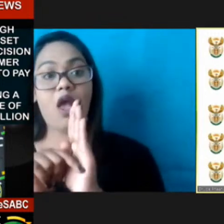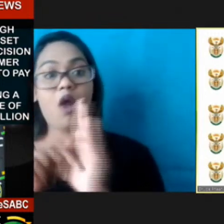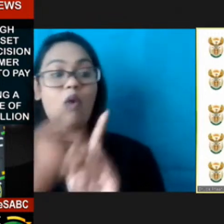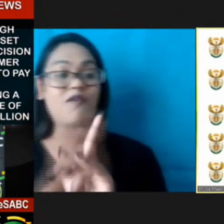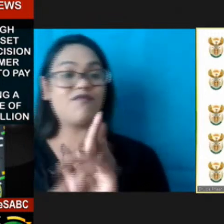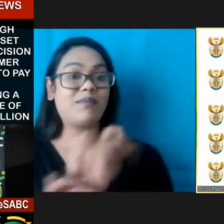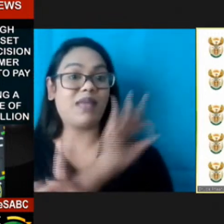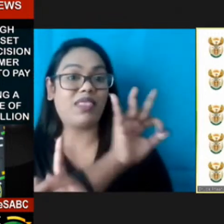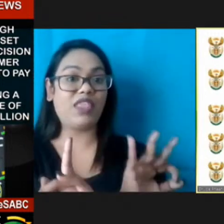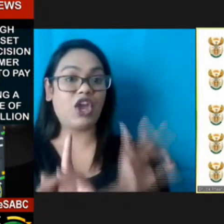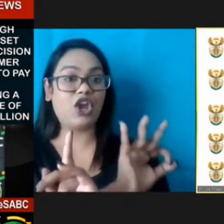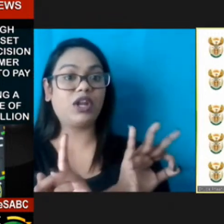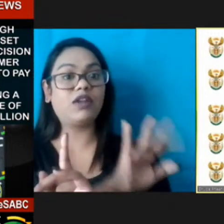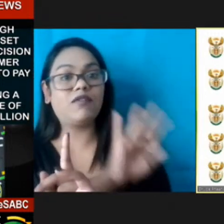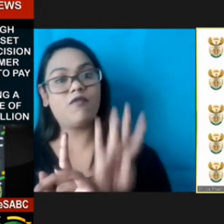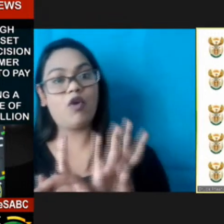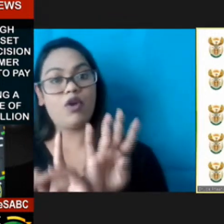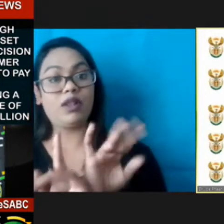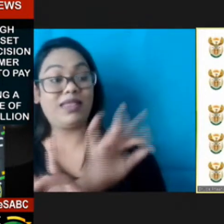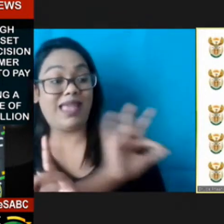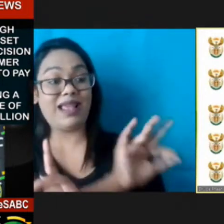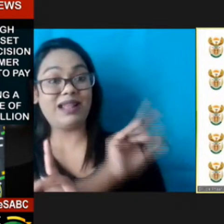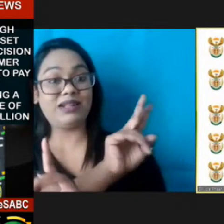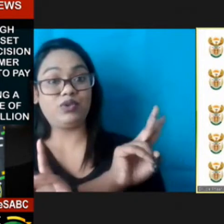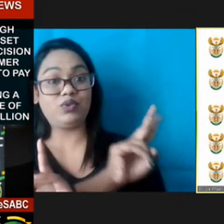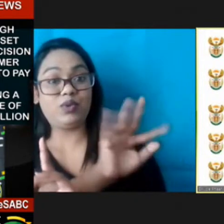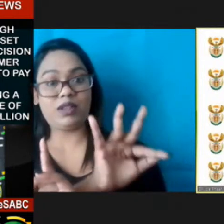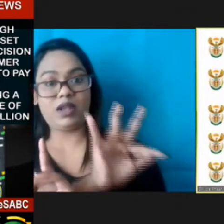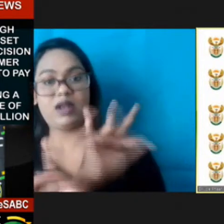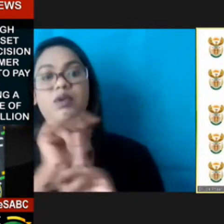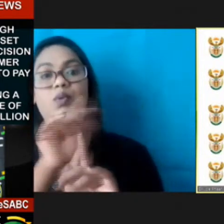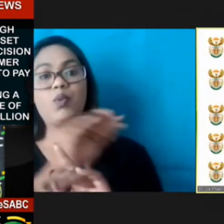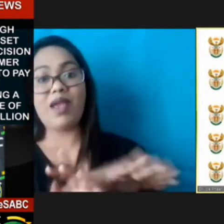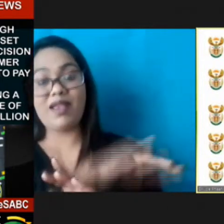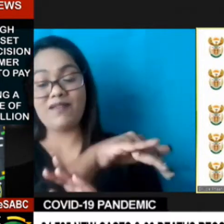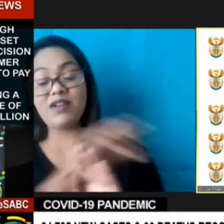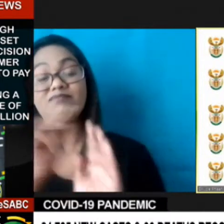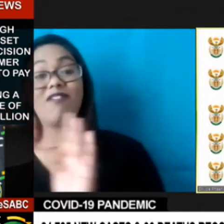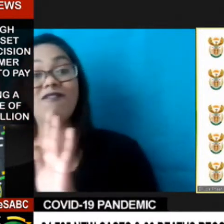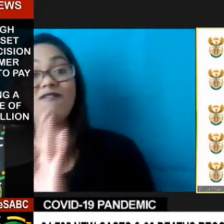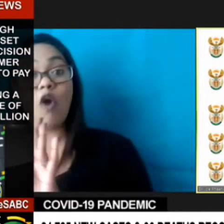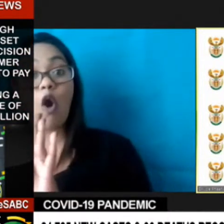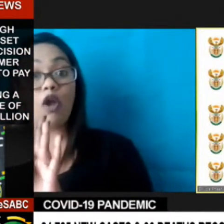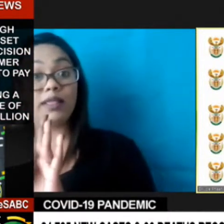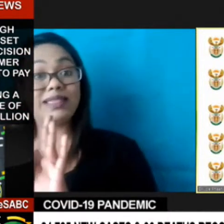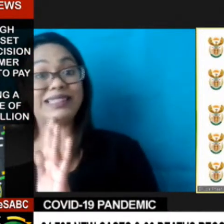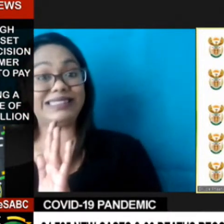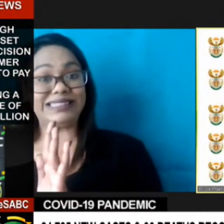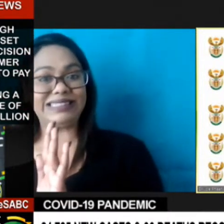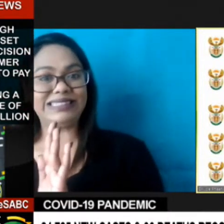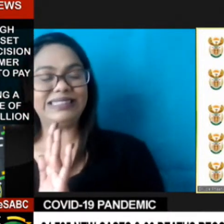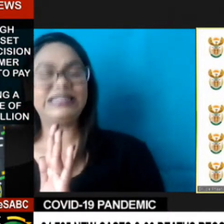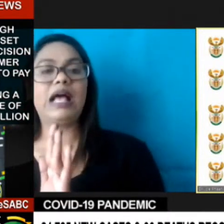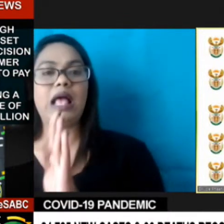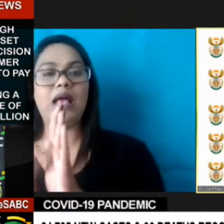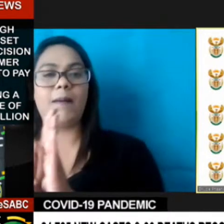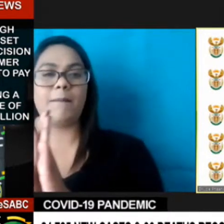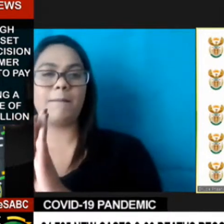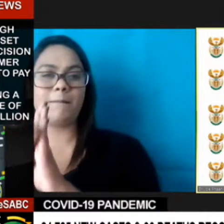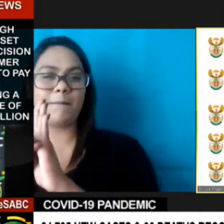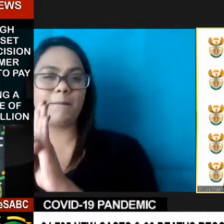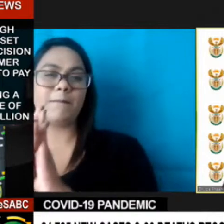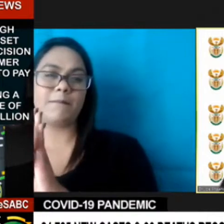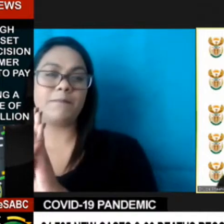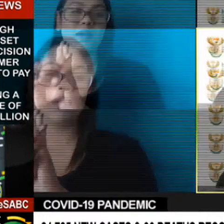will see, during the first 2 weeks, when we compare the first 2 weeks of the fourth wave and the third